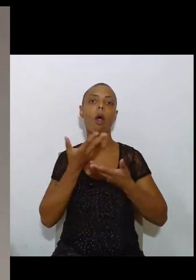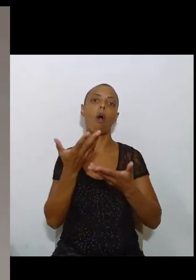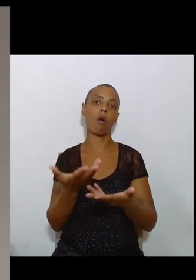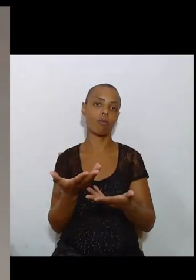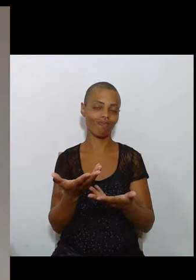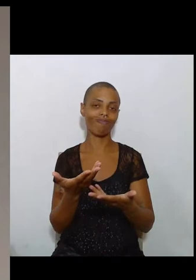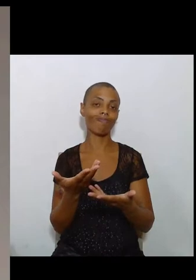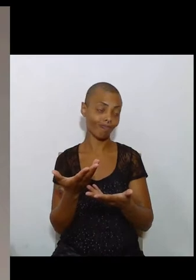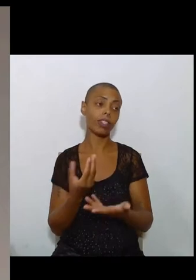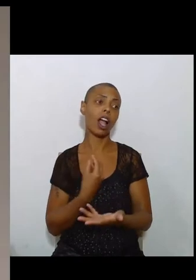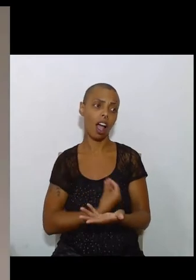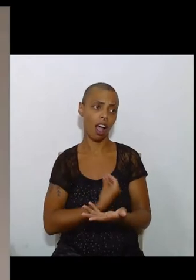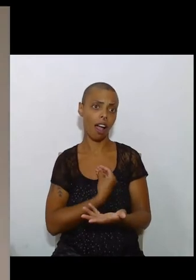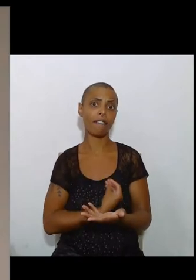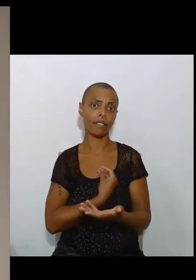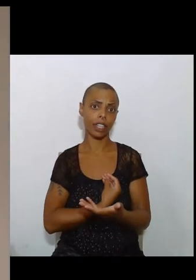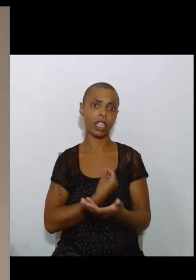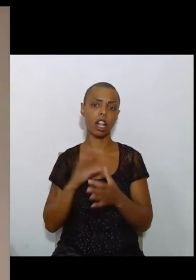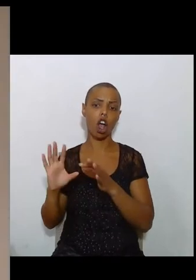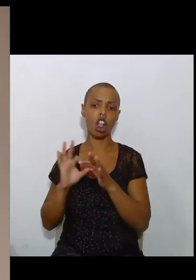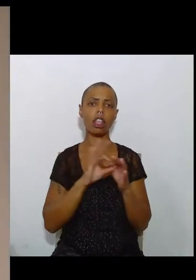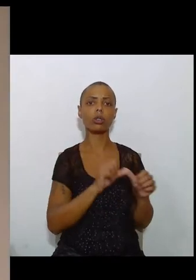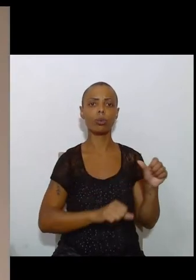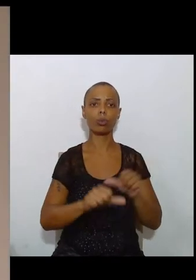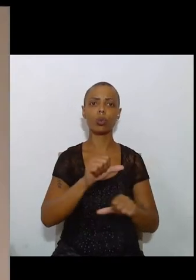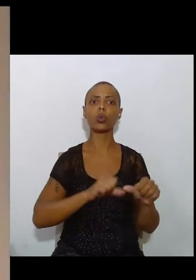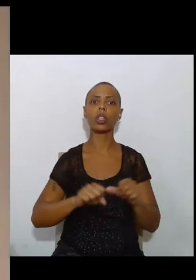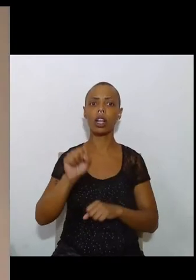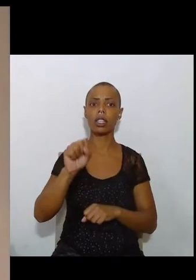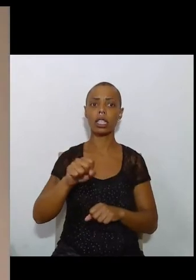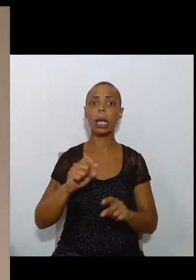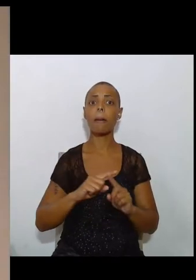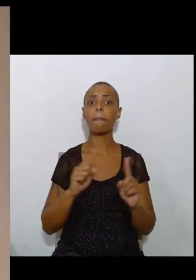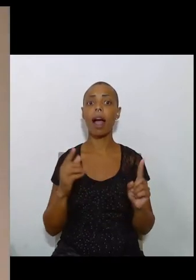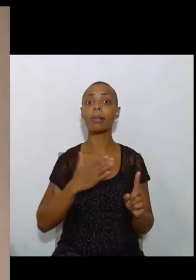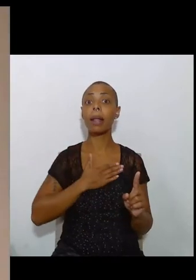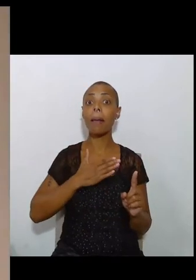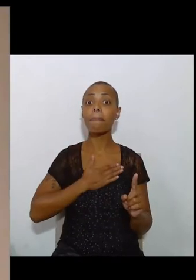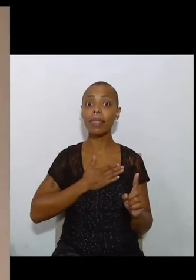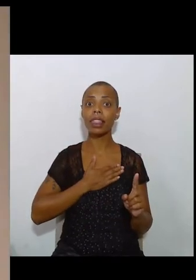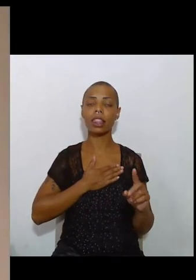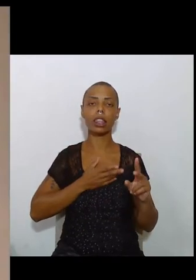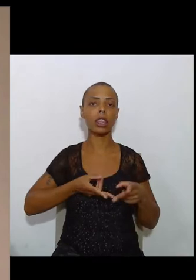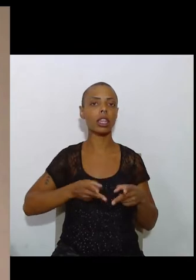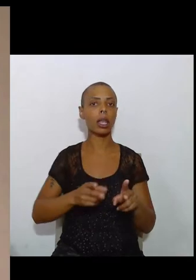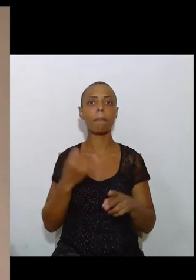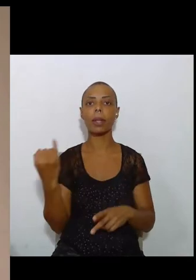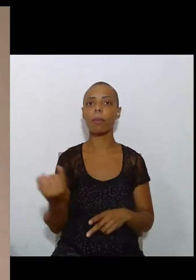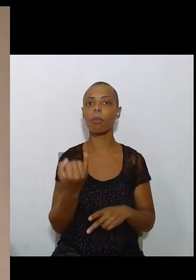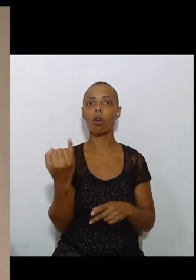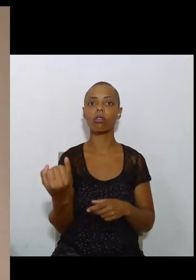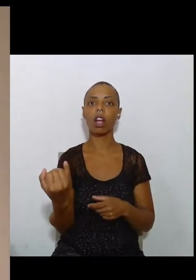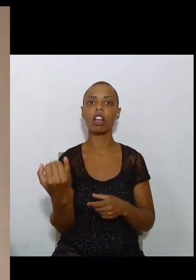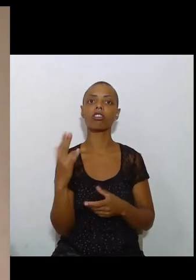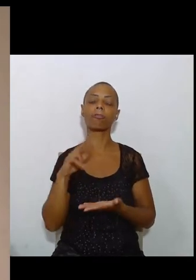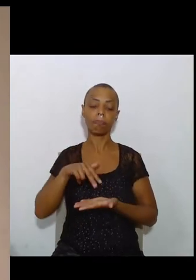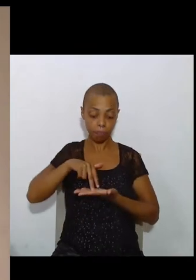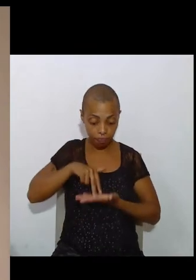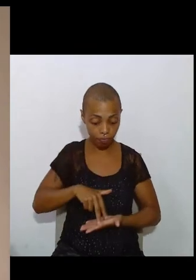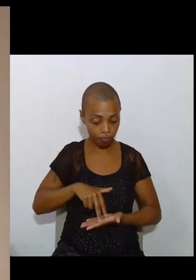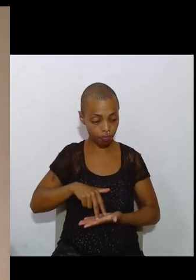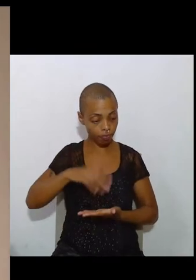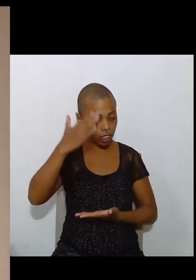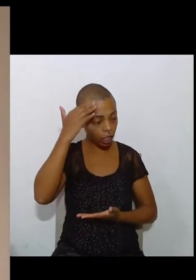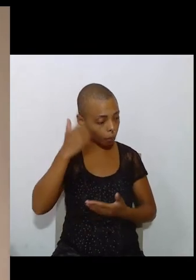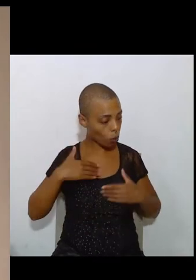it was so important for me to talk about that although the context has changed my life has changed